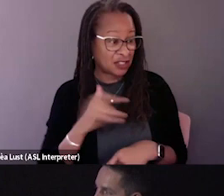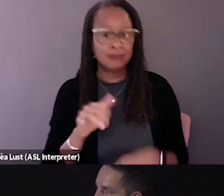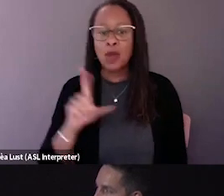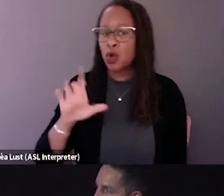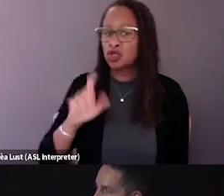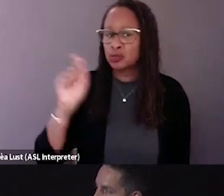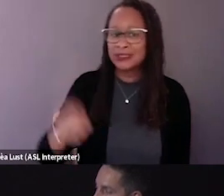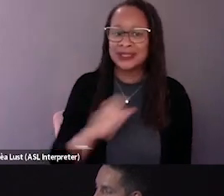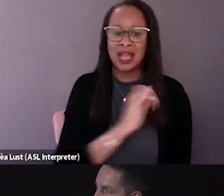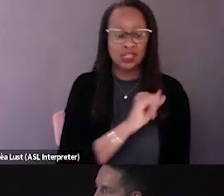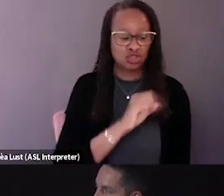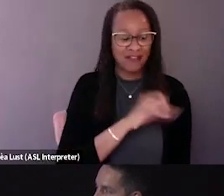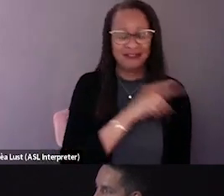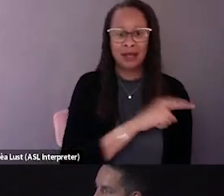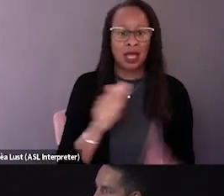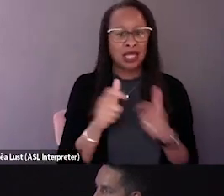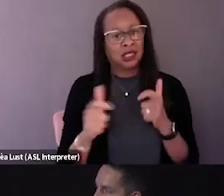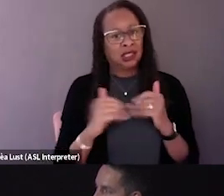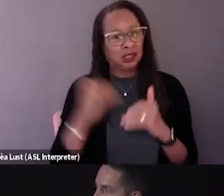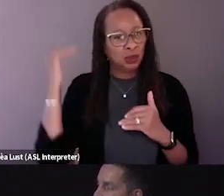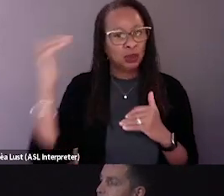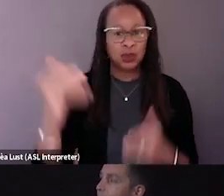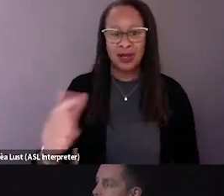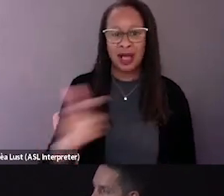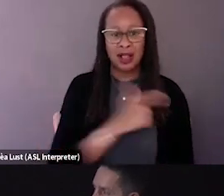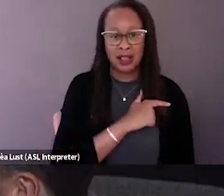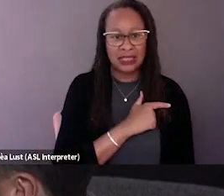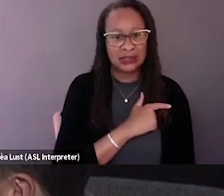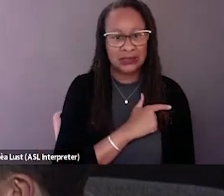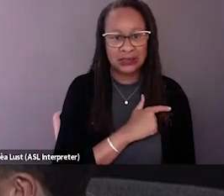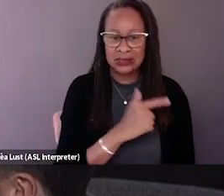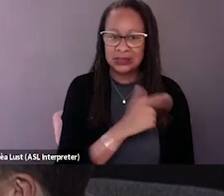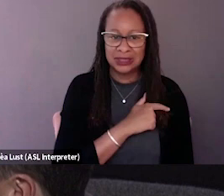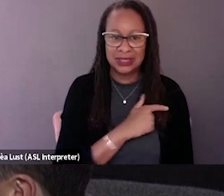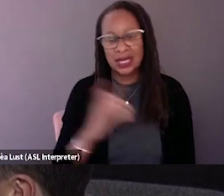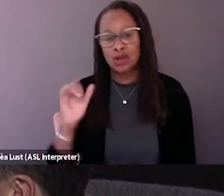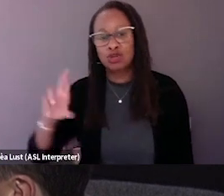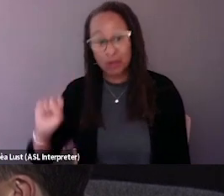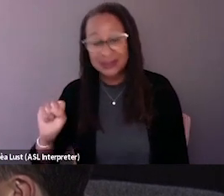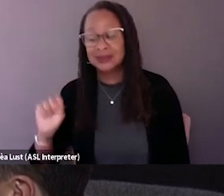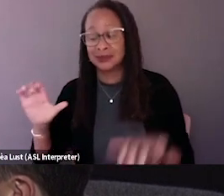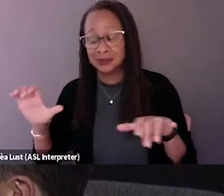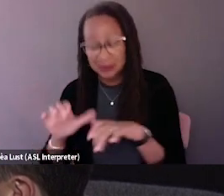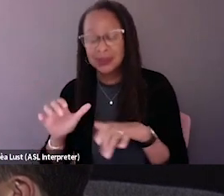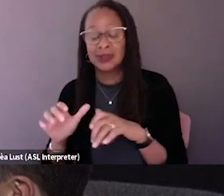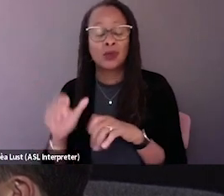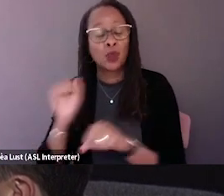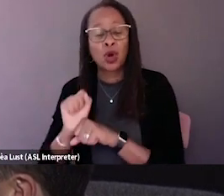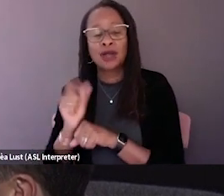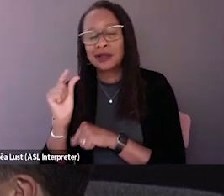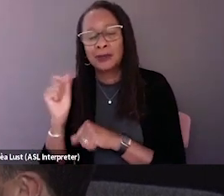100%. Jeff was extremely lazy, and Chris, to his credit, actually did work slightly